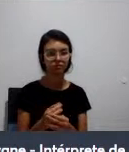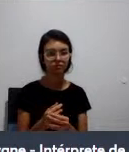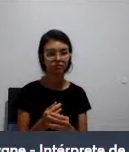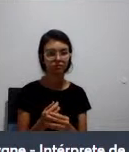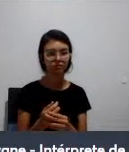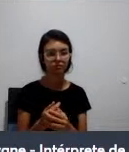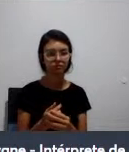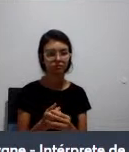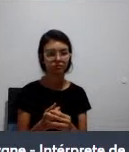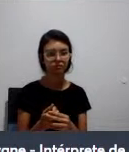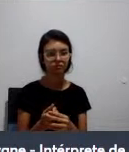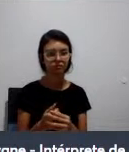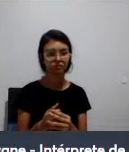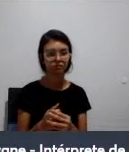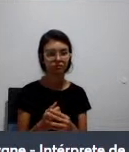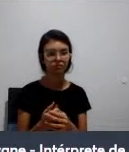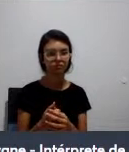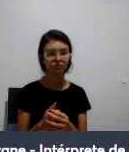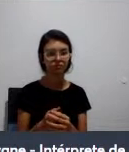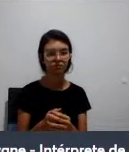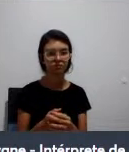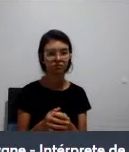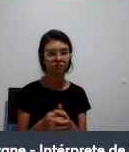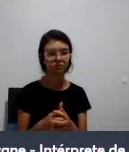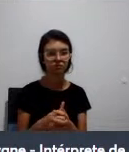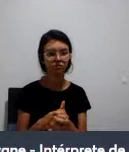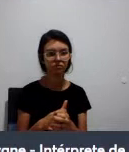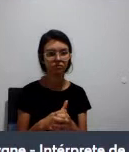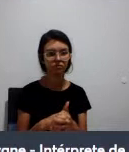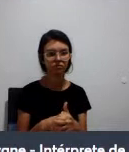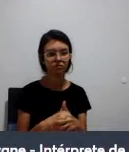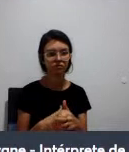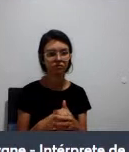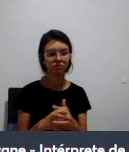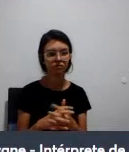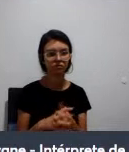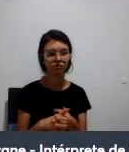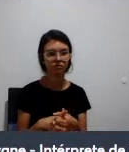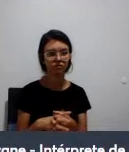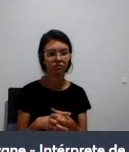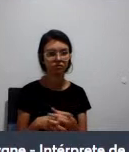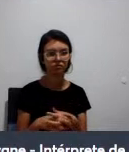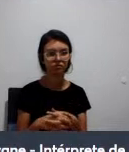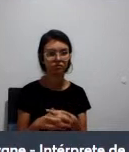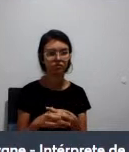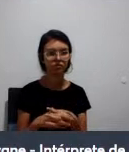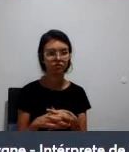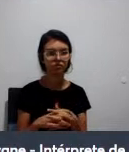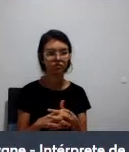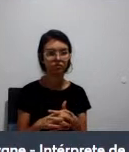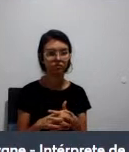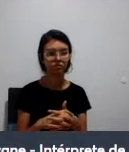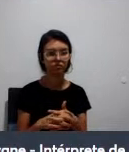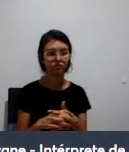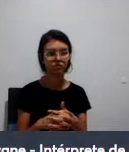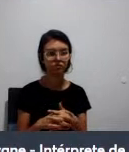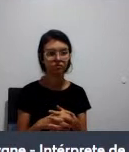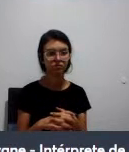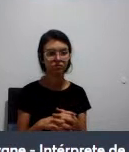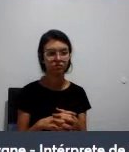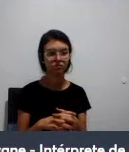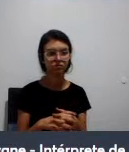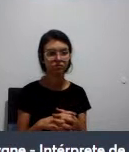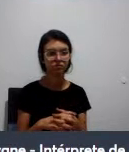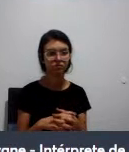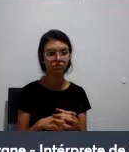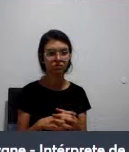recommend revising at least 3 times before you are likely to be satisfied